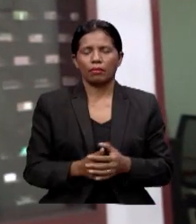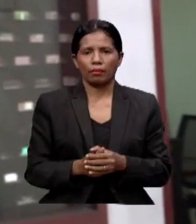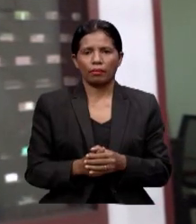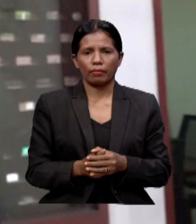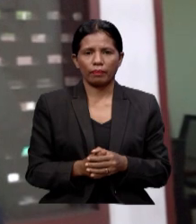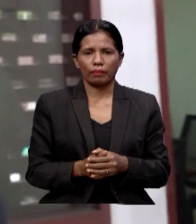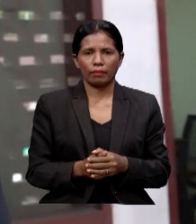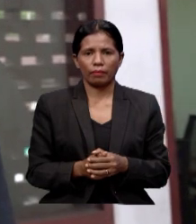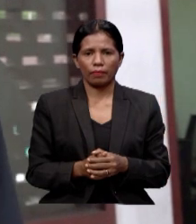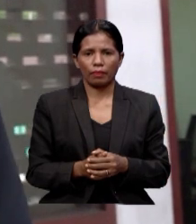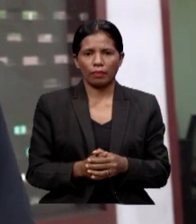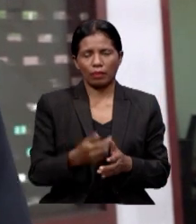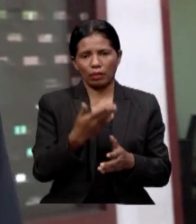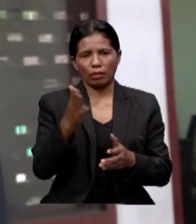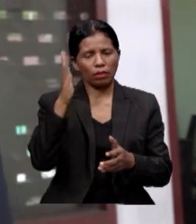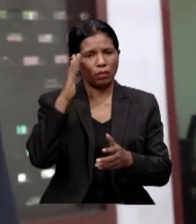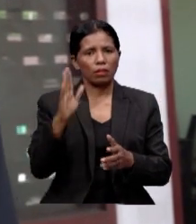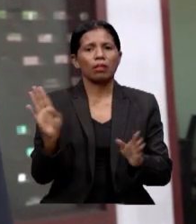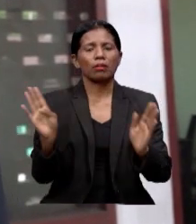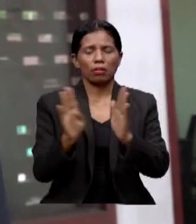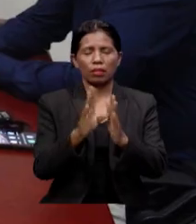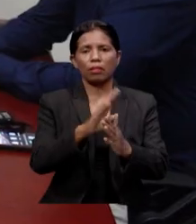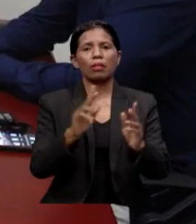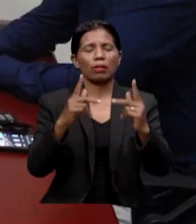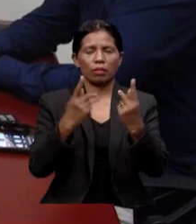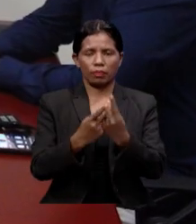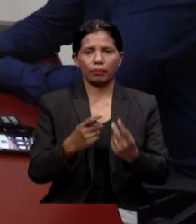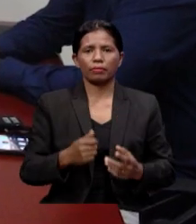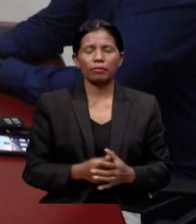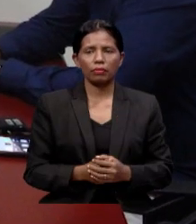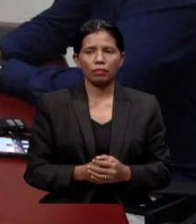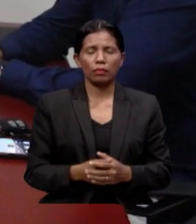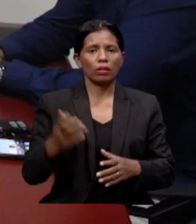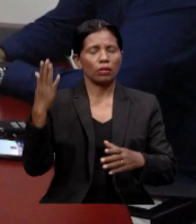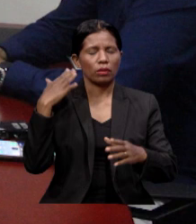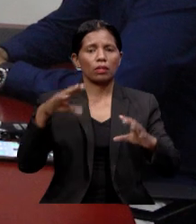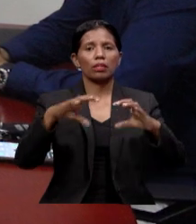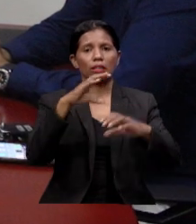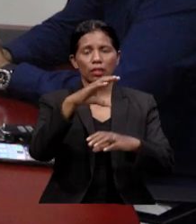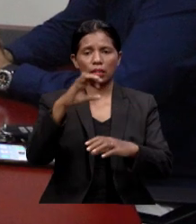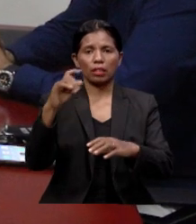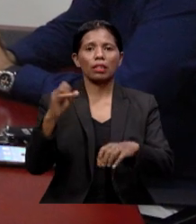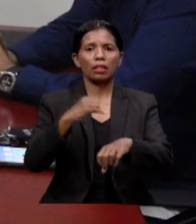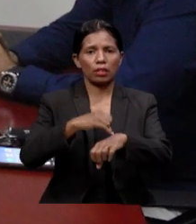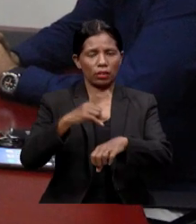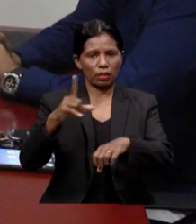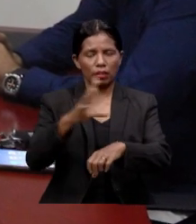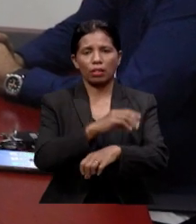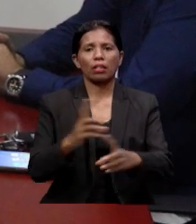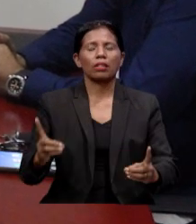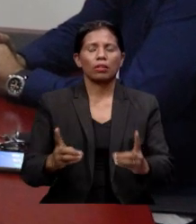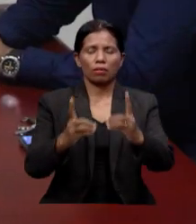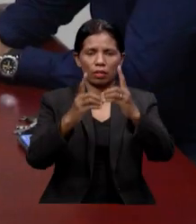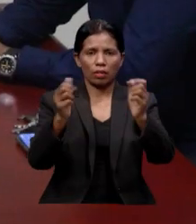could, you know, block private sector development. Antes, né, delegação de cooperação finança internacional, Moça Soro Malo,